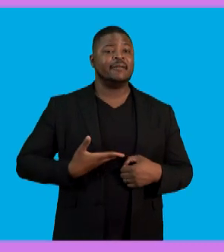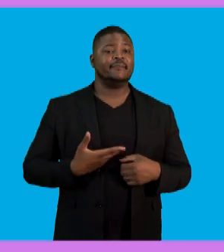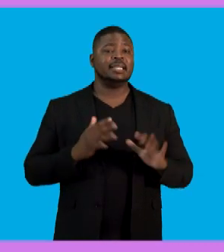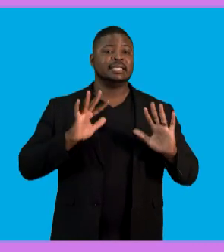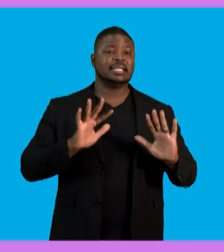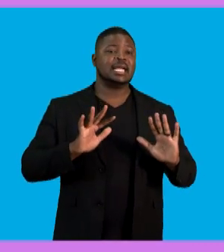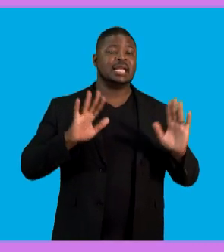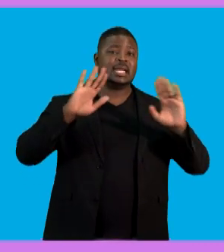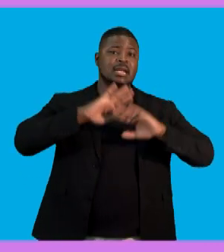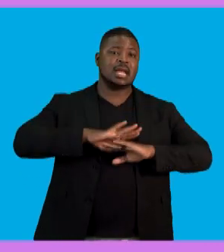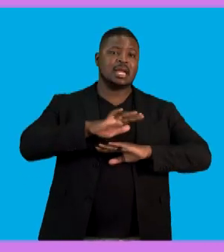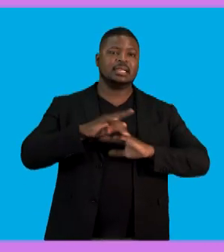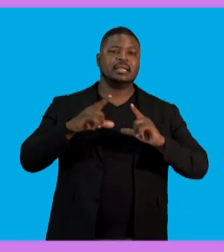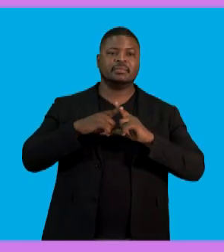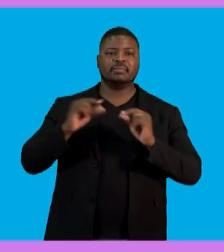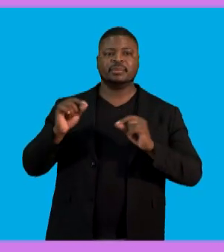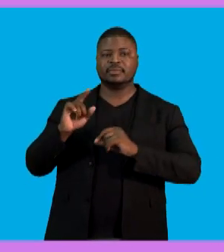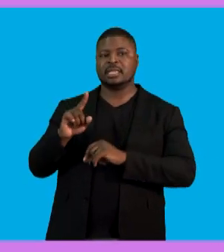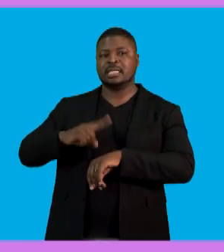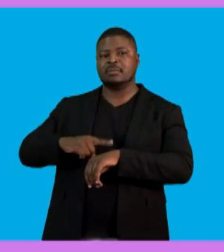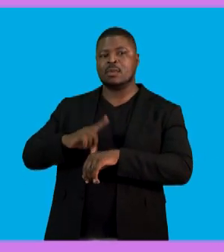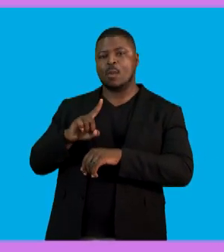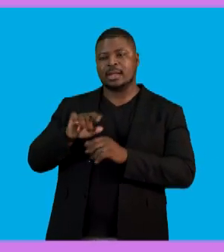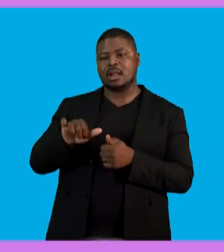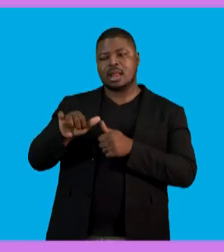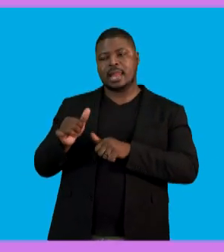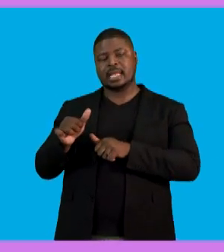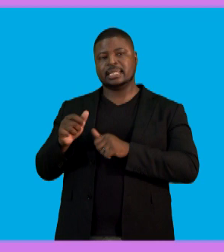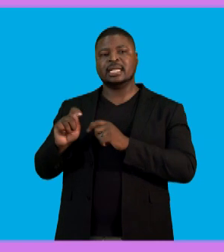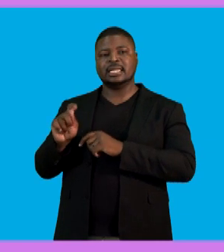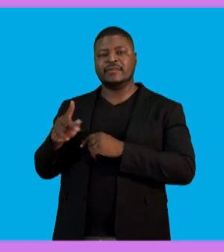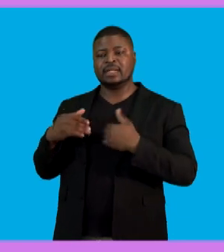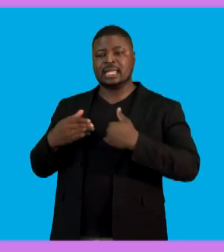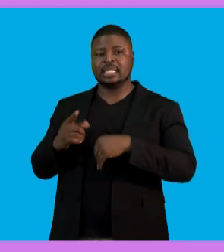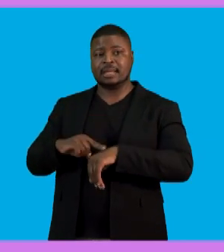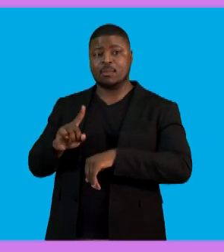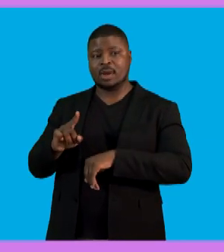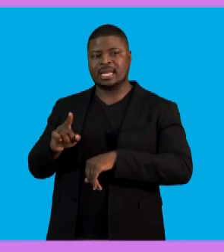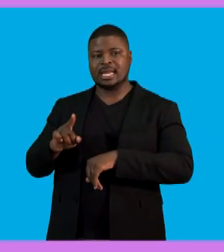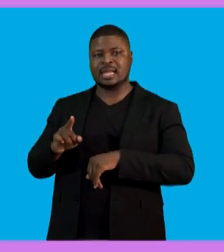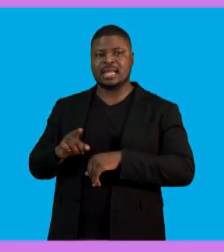in the evening, and it will end at the time where the next show starts, which is at